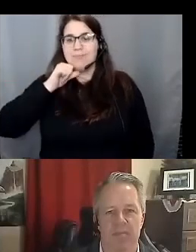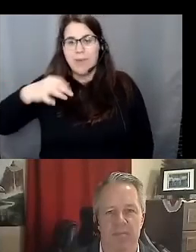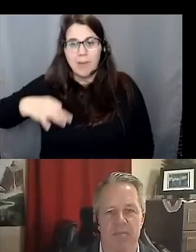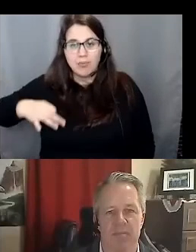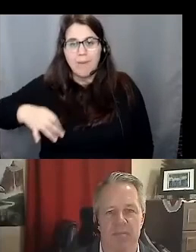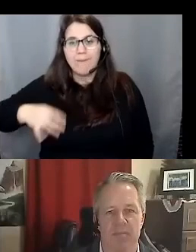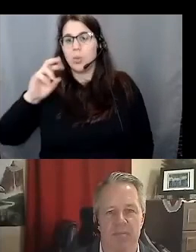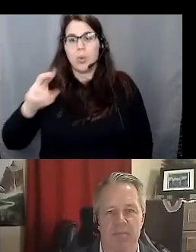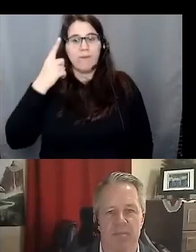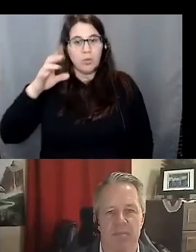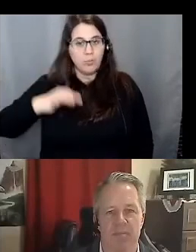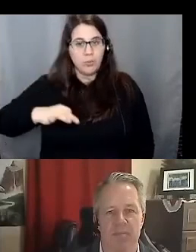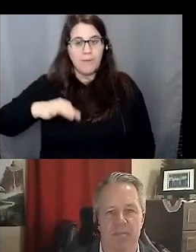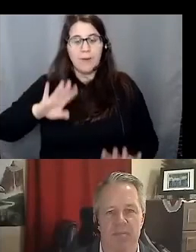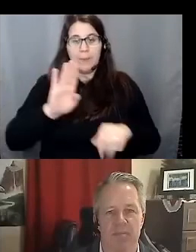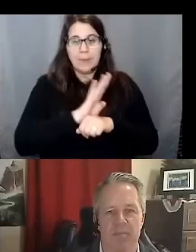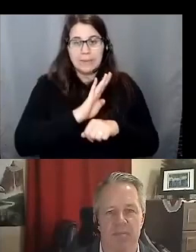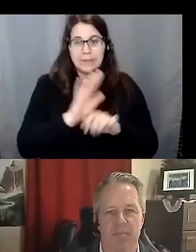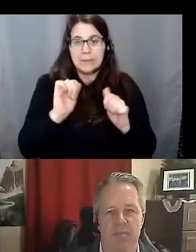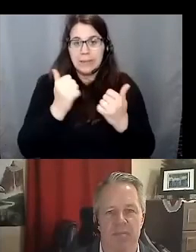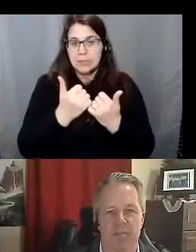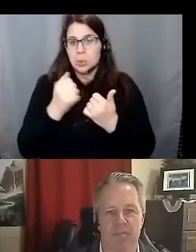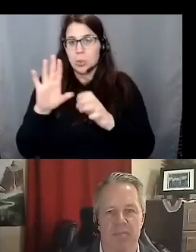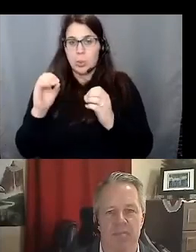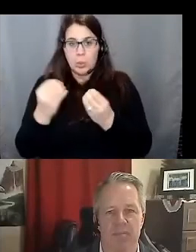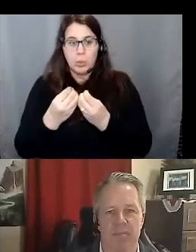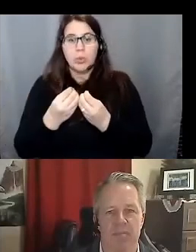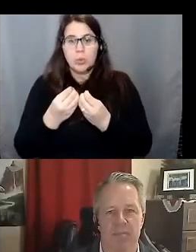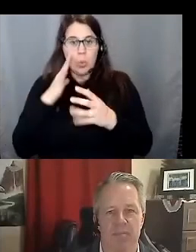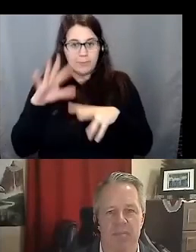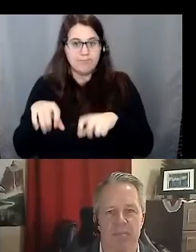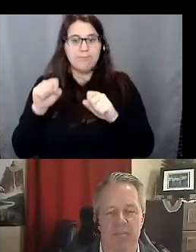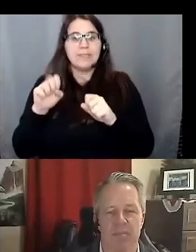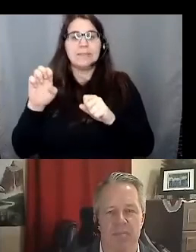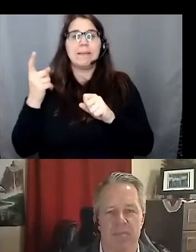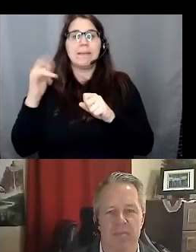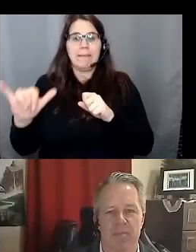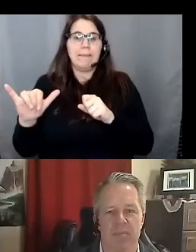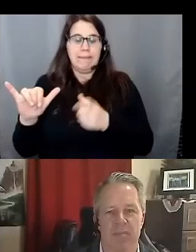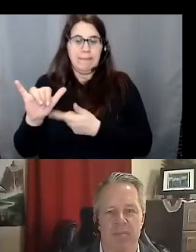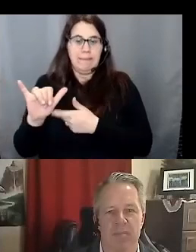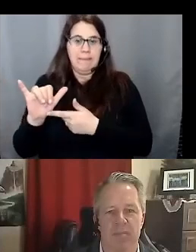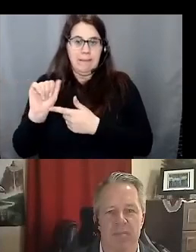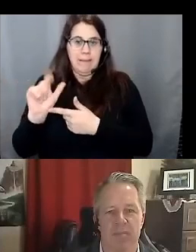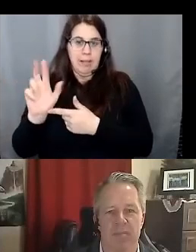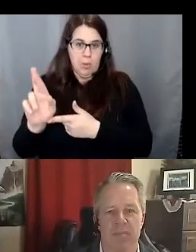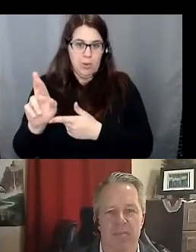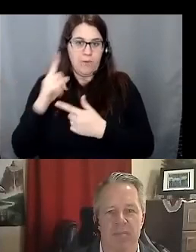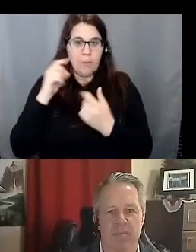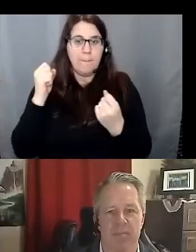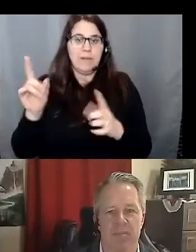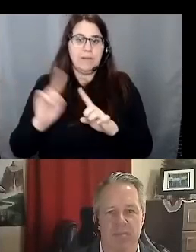business, agency, or organization that will serve as an entity authorized legal representative for multiple